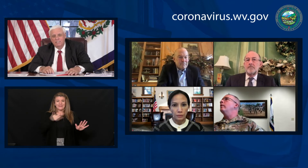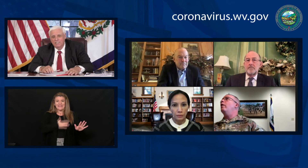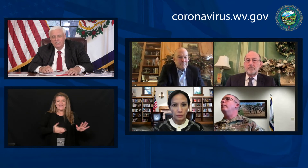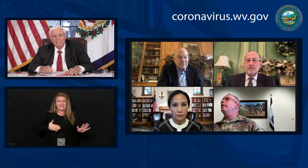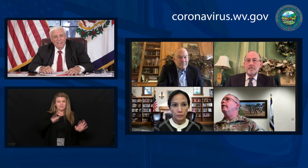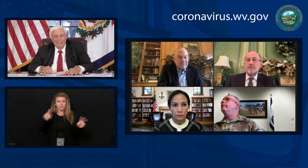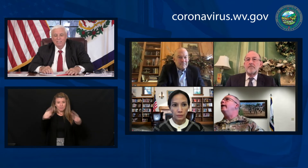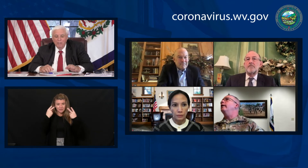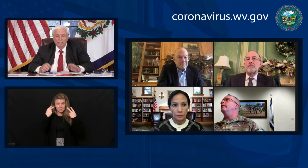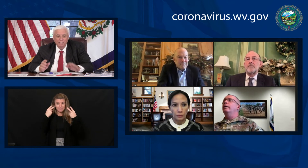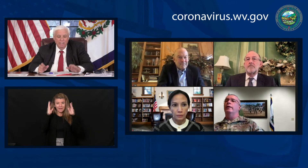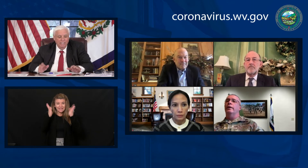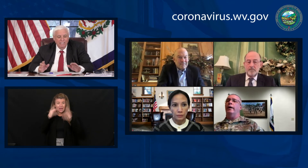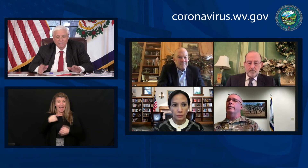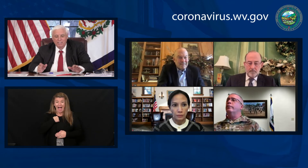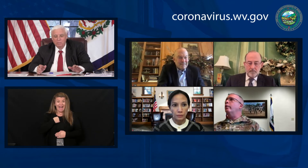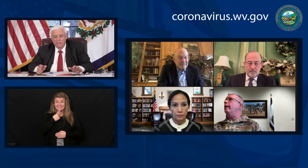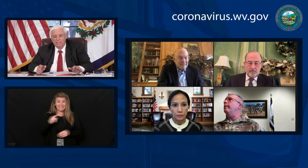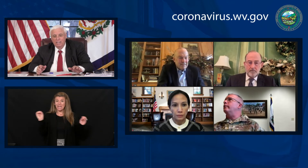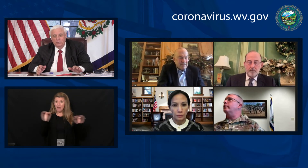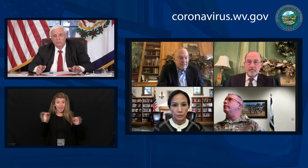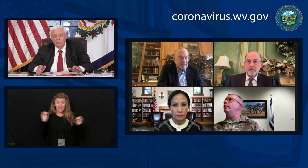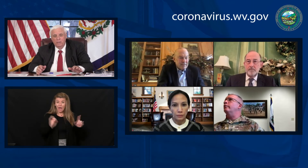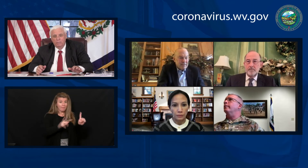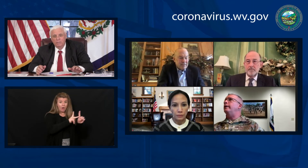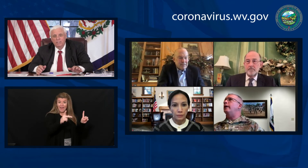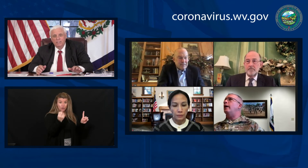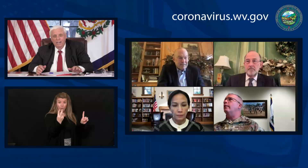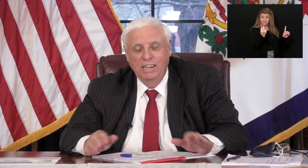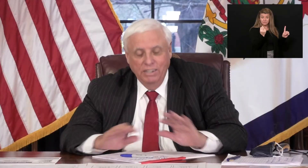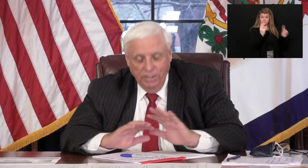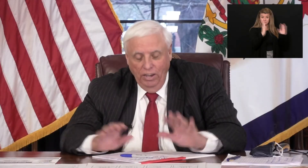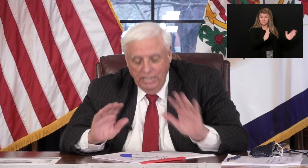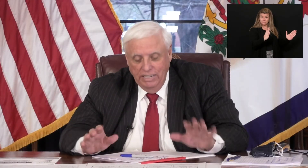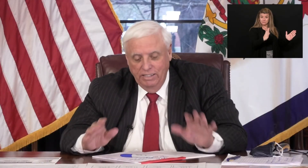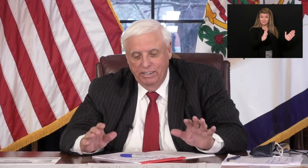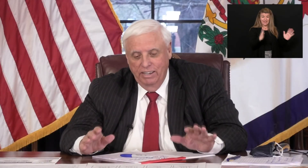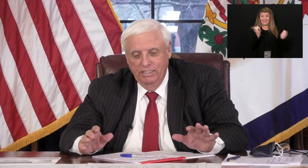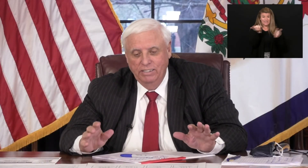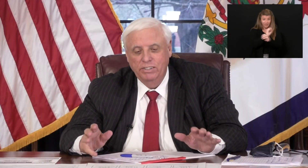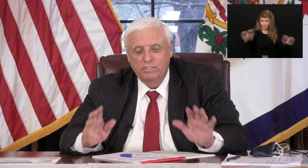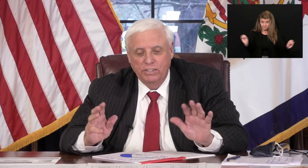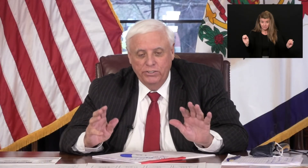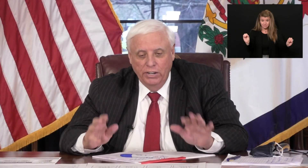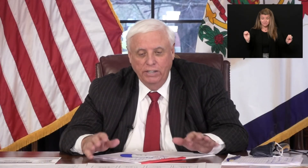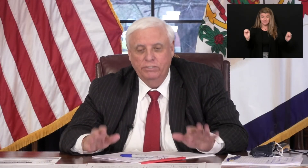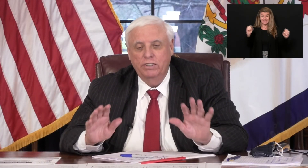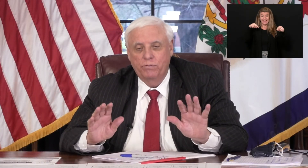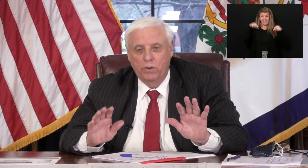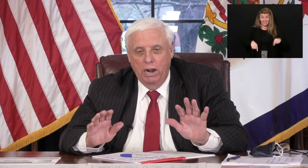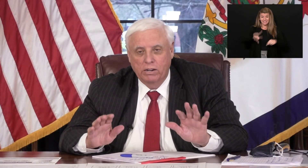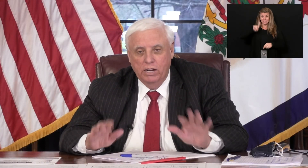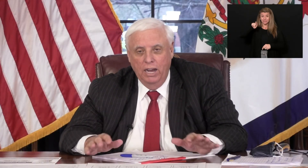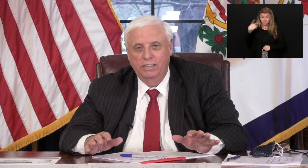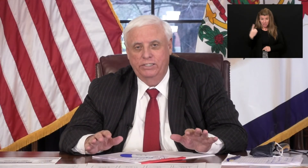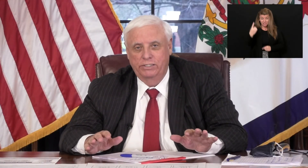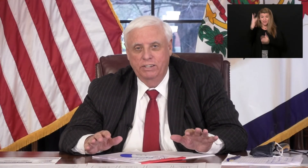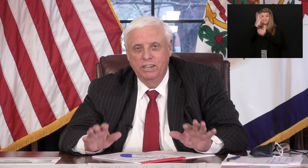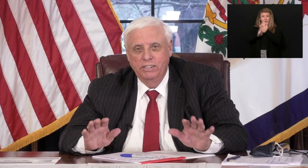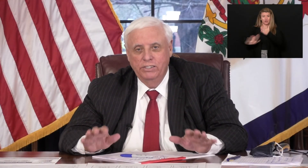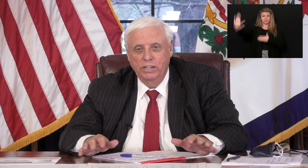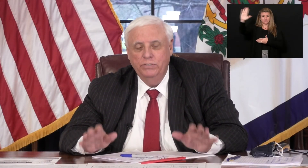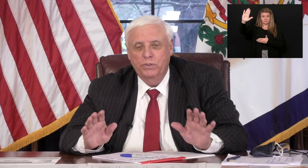listen? I am not saying anything about K through 12. Not anything. This is just for our